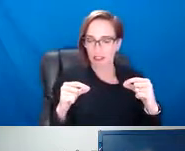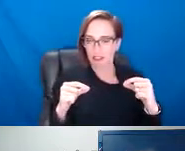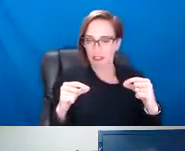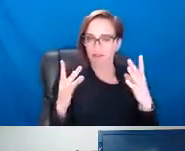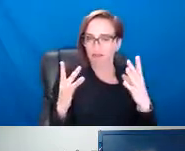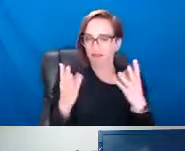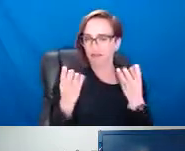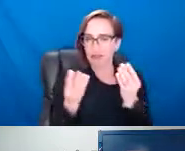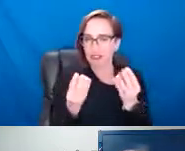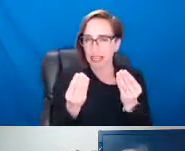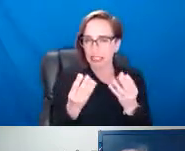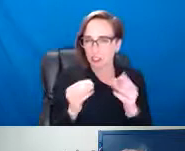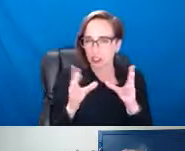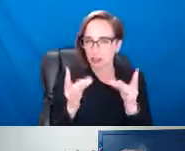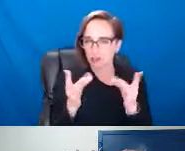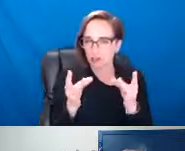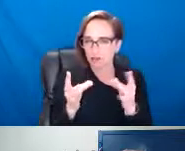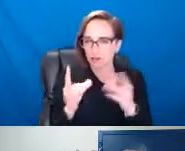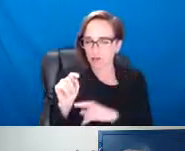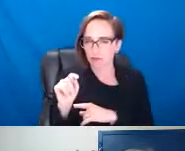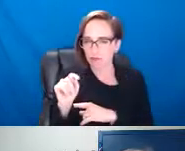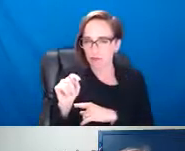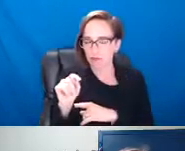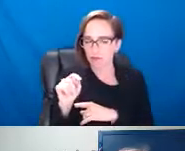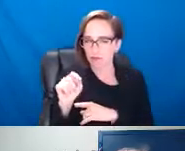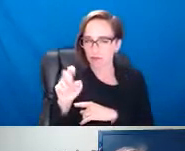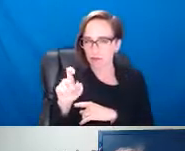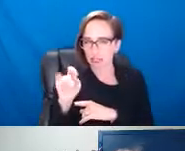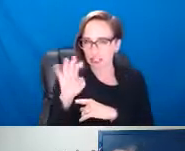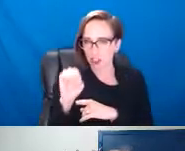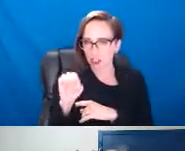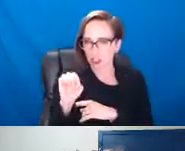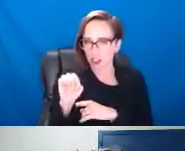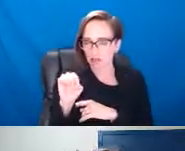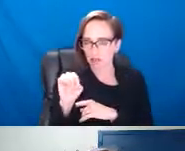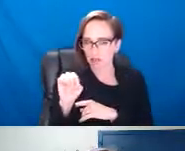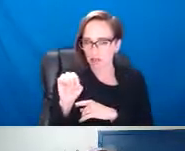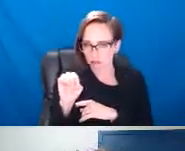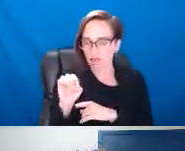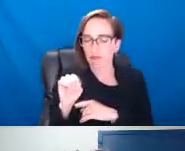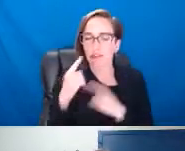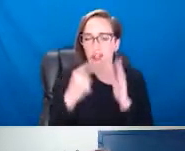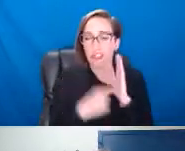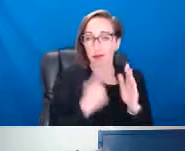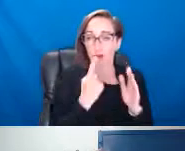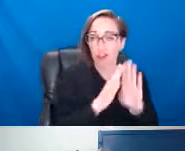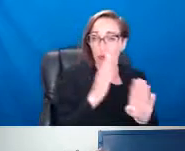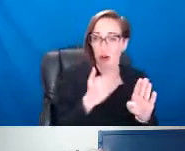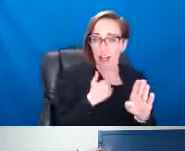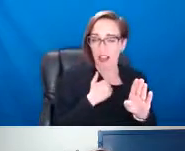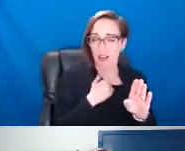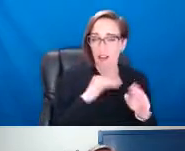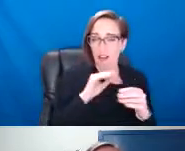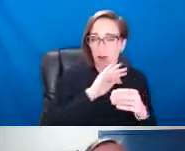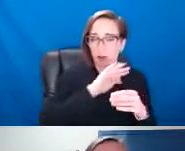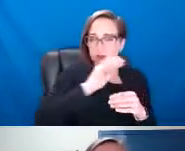material. So for instance, at one door, it's a like sandpaper texture. At another door, it might be really bumpy,